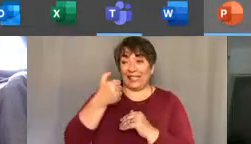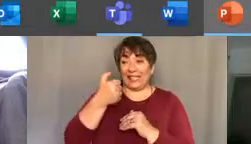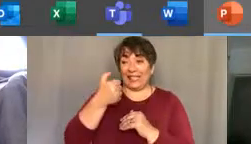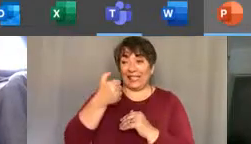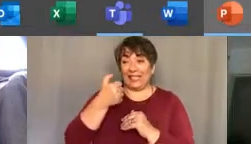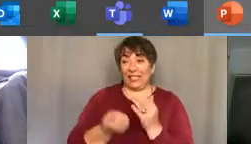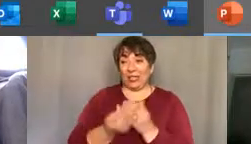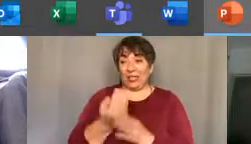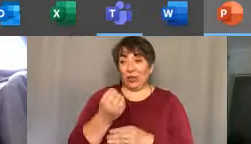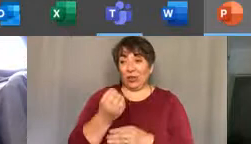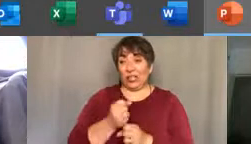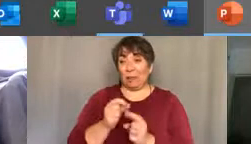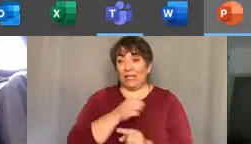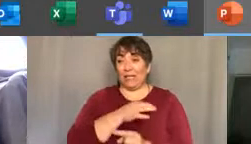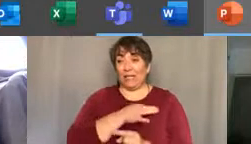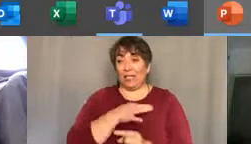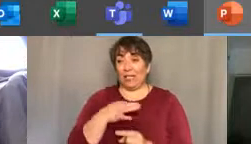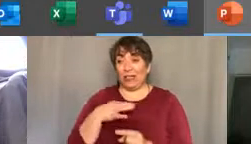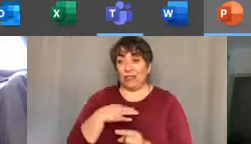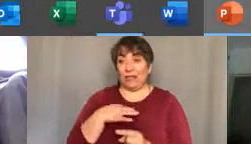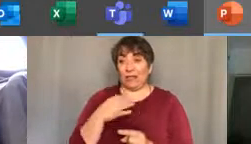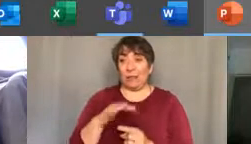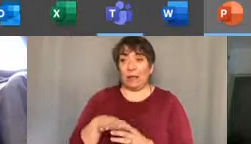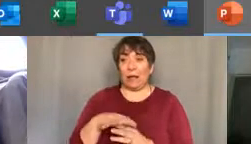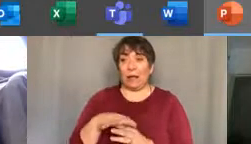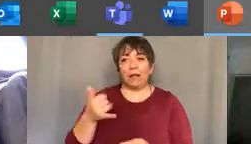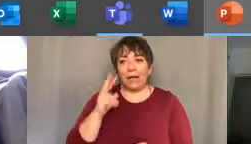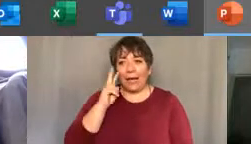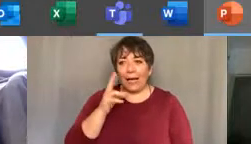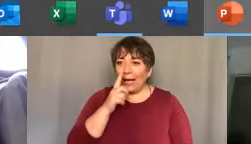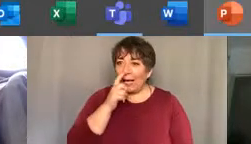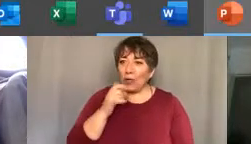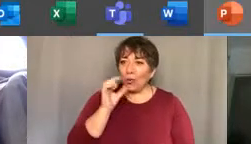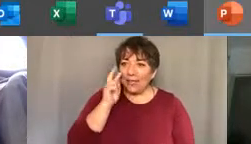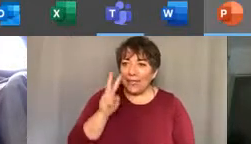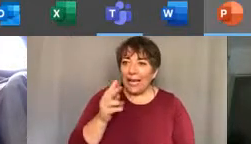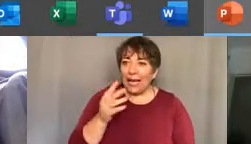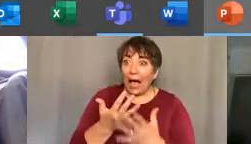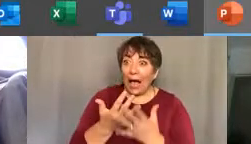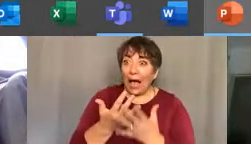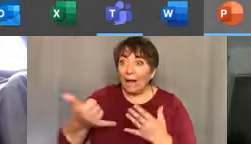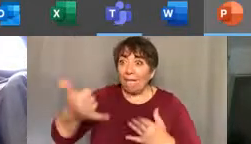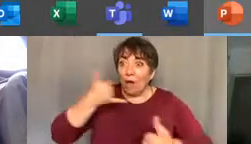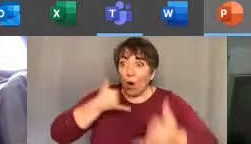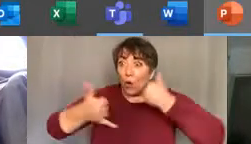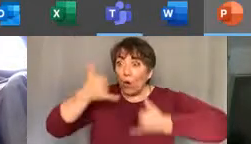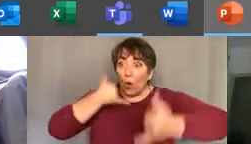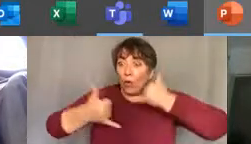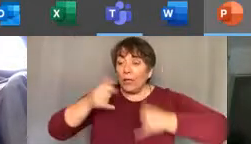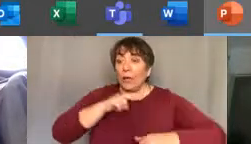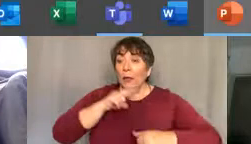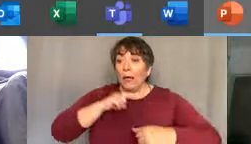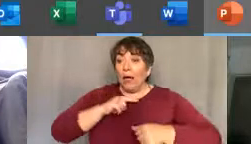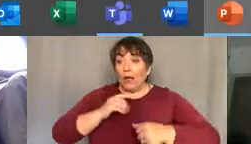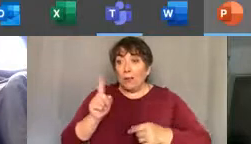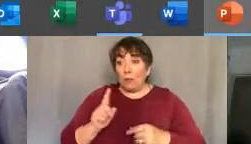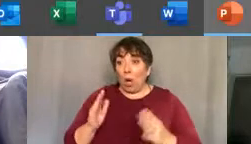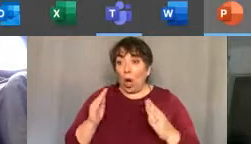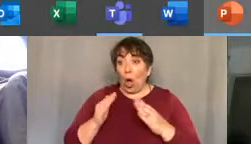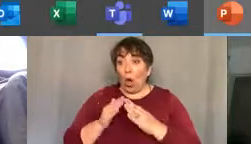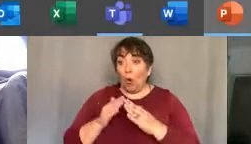much. But actually, from this next graphic, it hopefully paints the picture the impact of the pandemic had on the medicines order